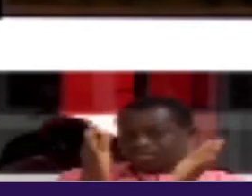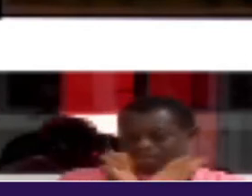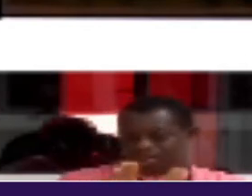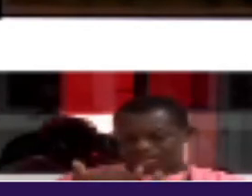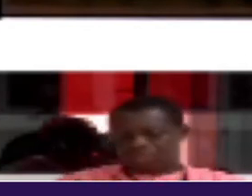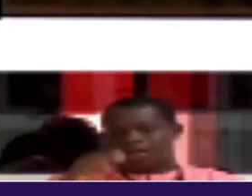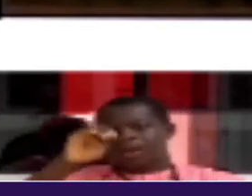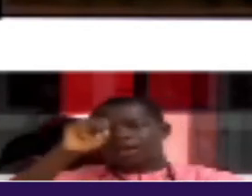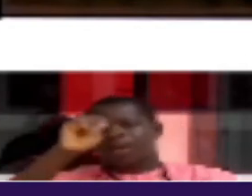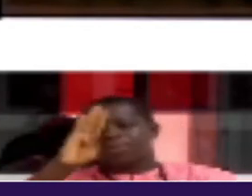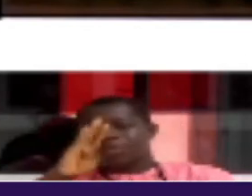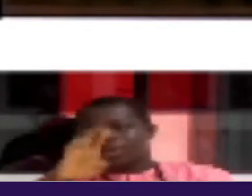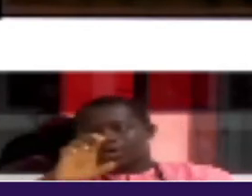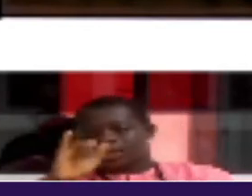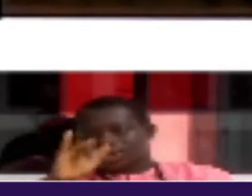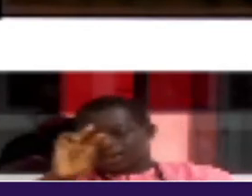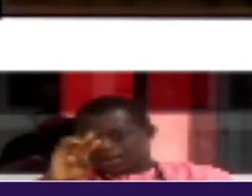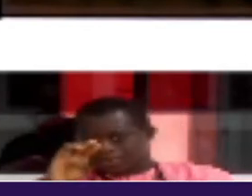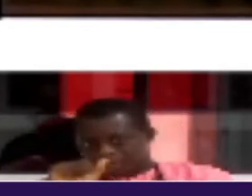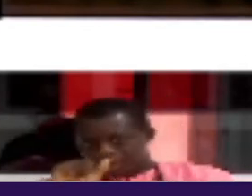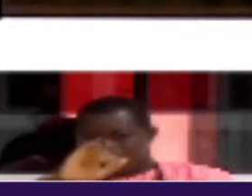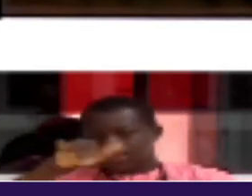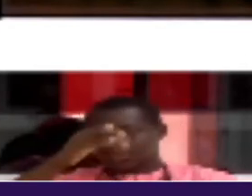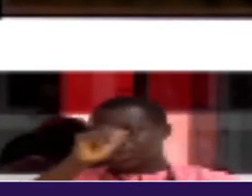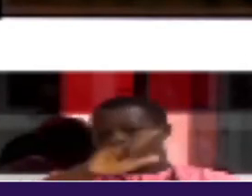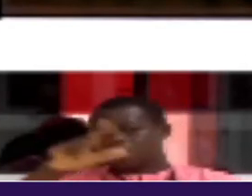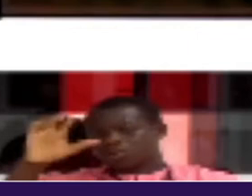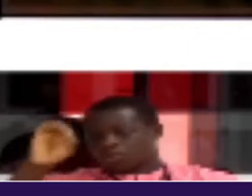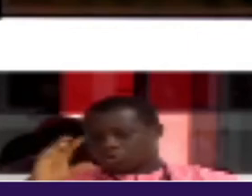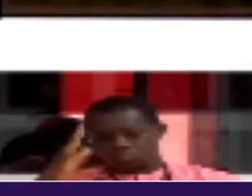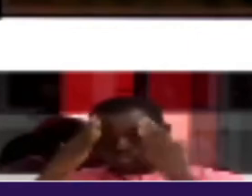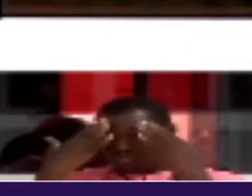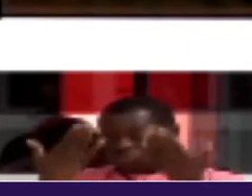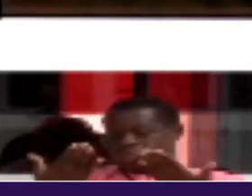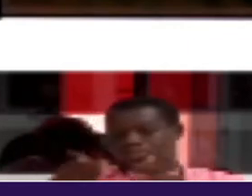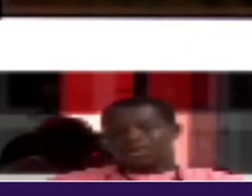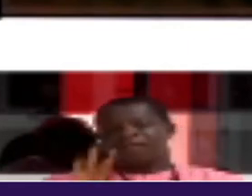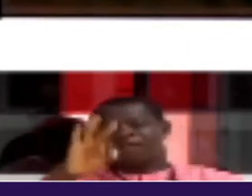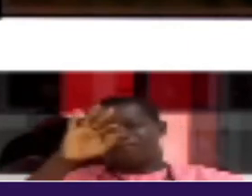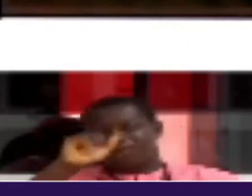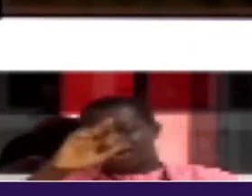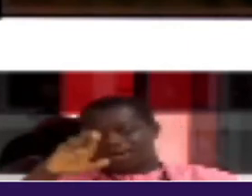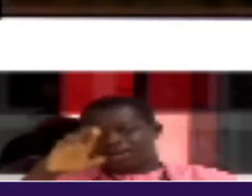Ibrahima Diallo? No, I don't know of Ibrahima Diallo. Faring Sanyang? Faring Sanyang?